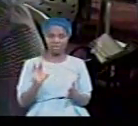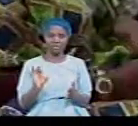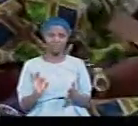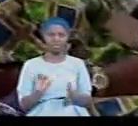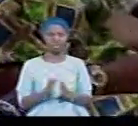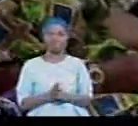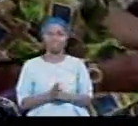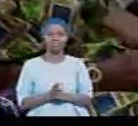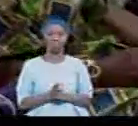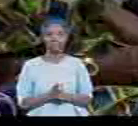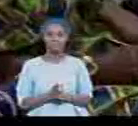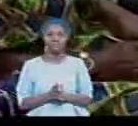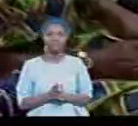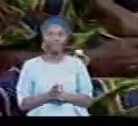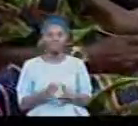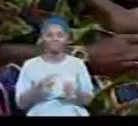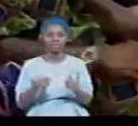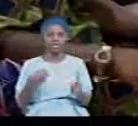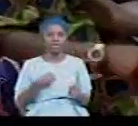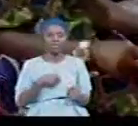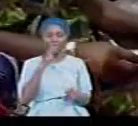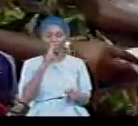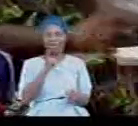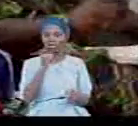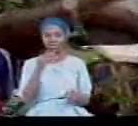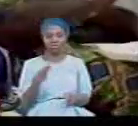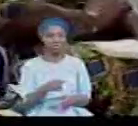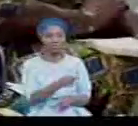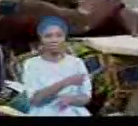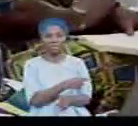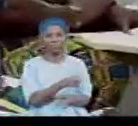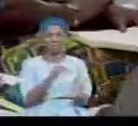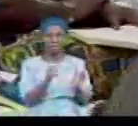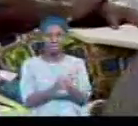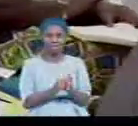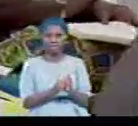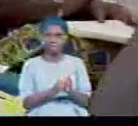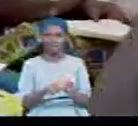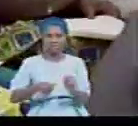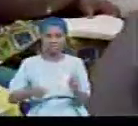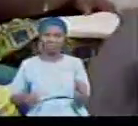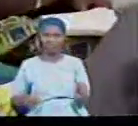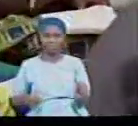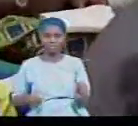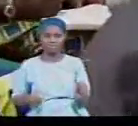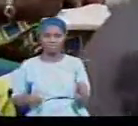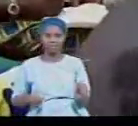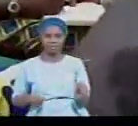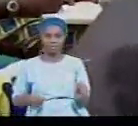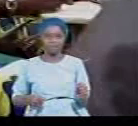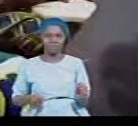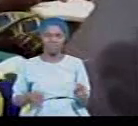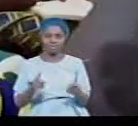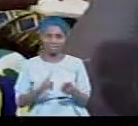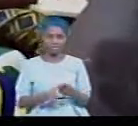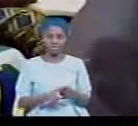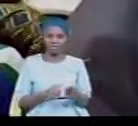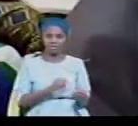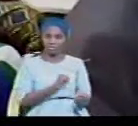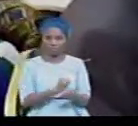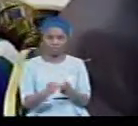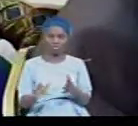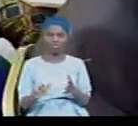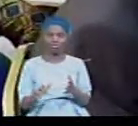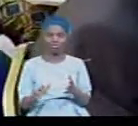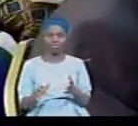but we are not of them who draw back unto perdition. We're